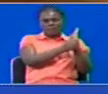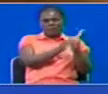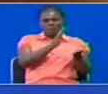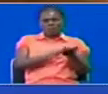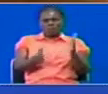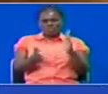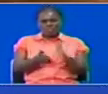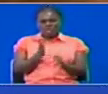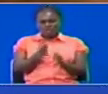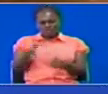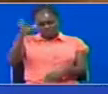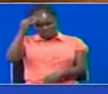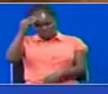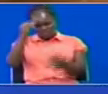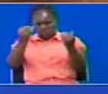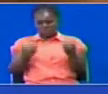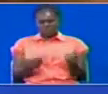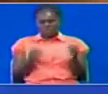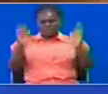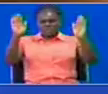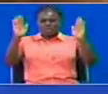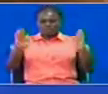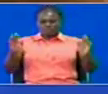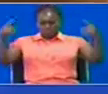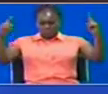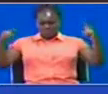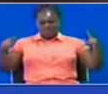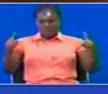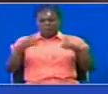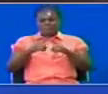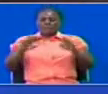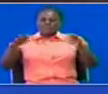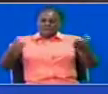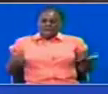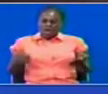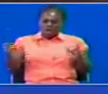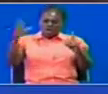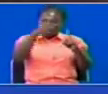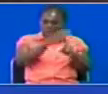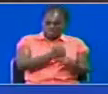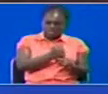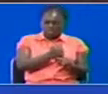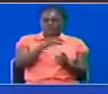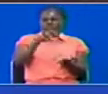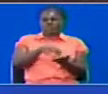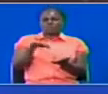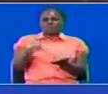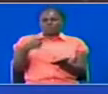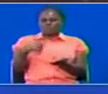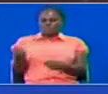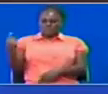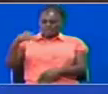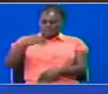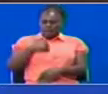without necessary education needed is vital for succeeding. But how exactly did he get to where he is? Vile nilikuja nikakuwa